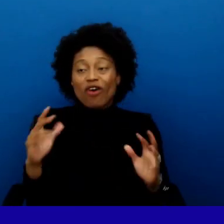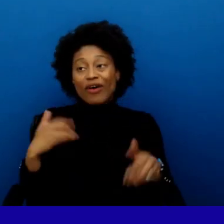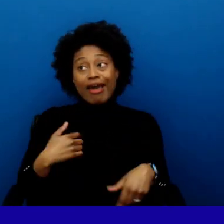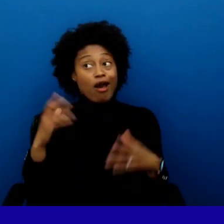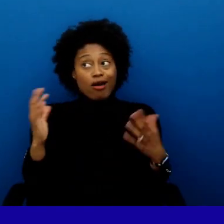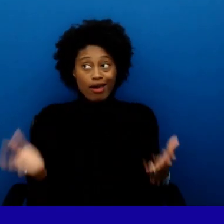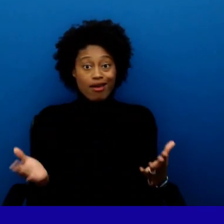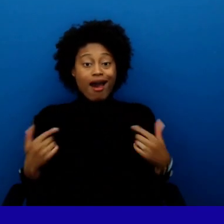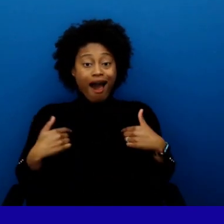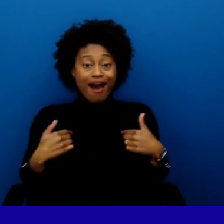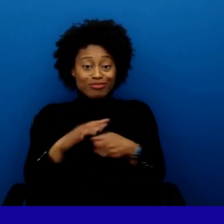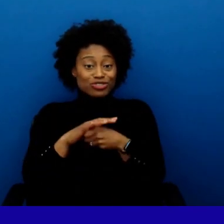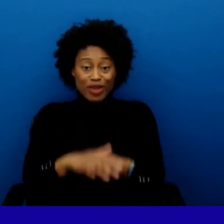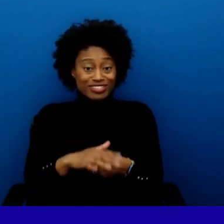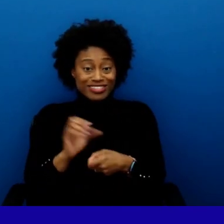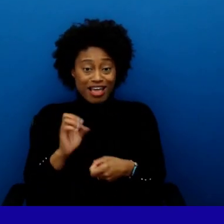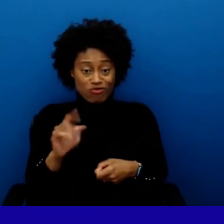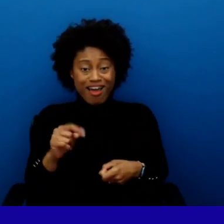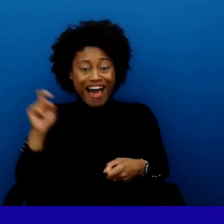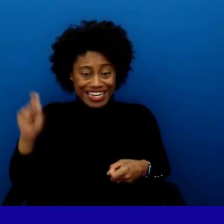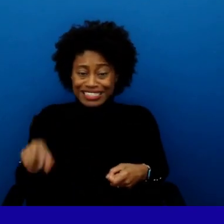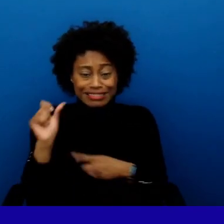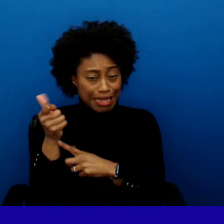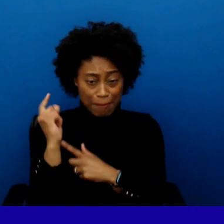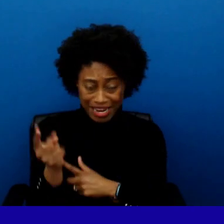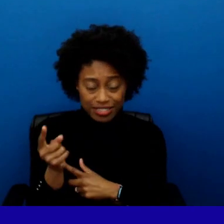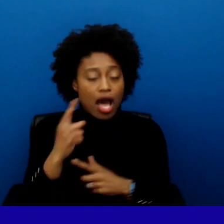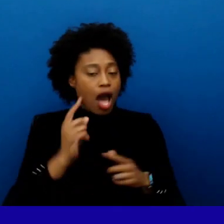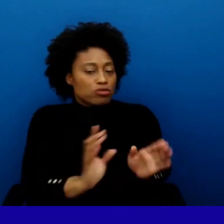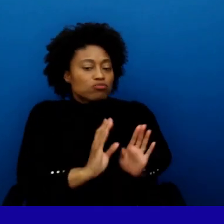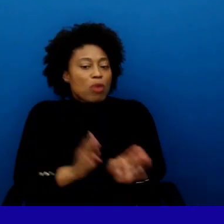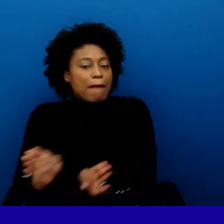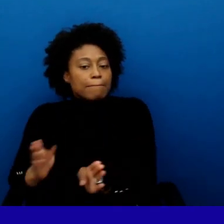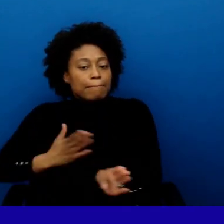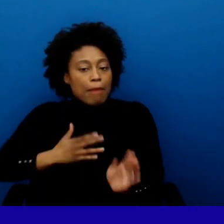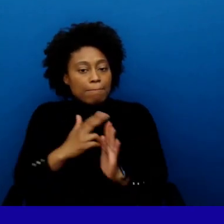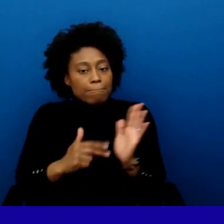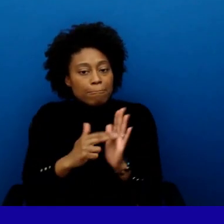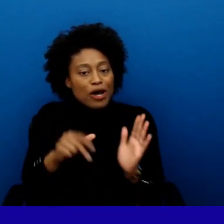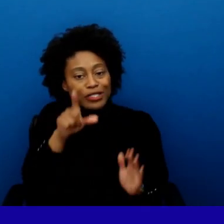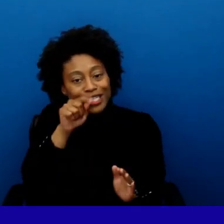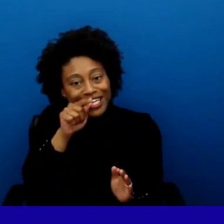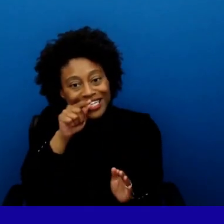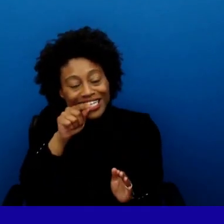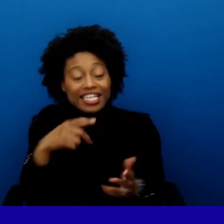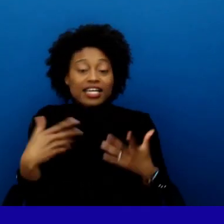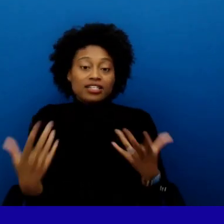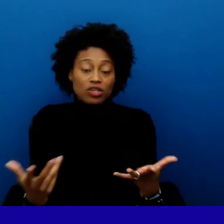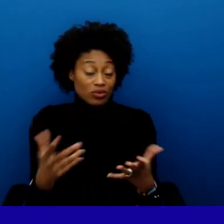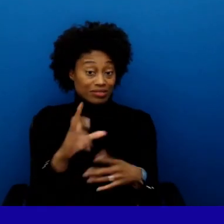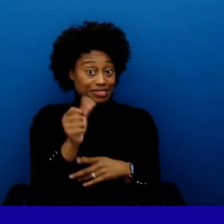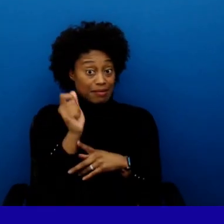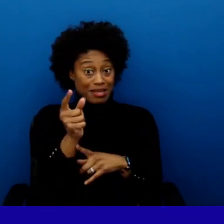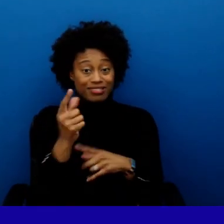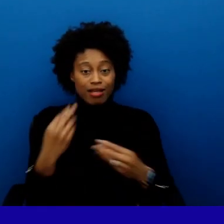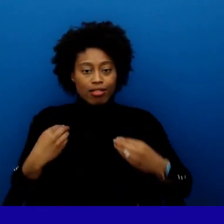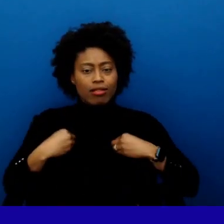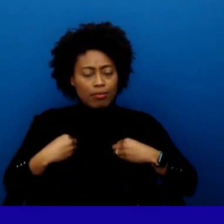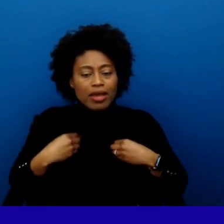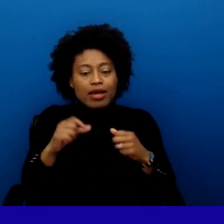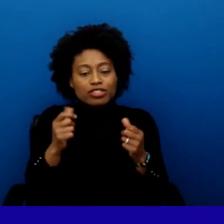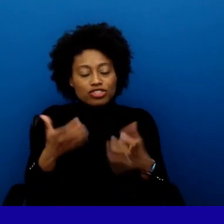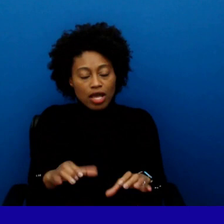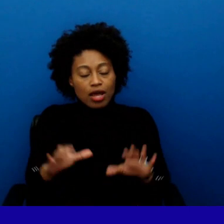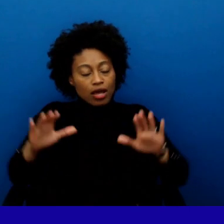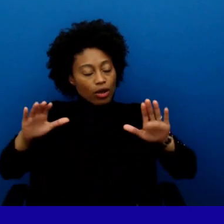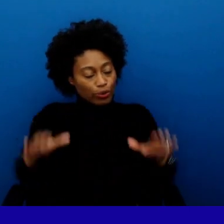I'm stressed out. I need 10 minutes, and it's really 10 minutes to prep my butter chicken. And in that 10 minutes, it just allows me